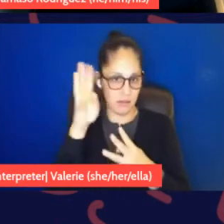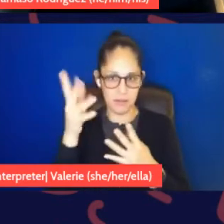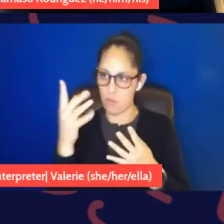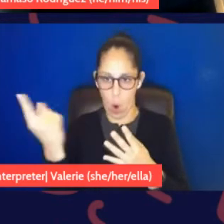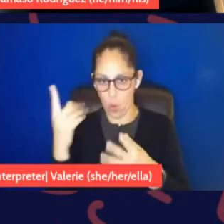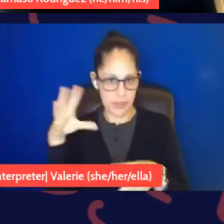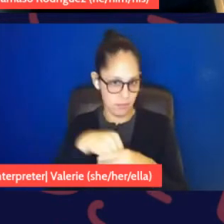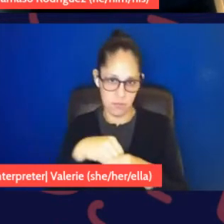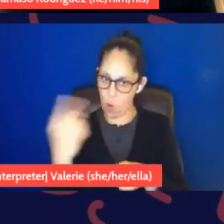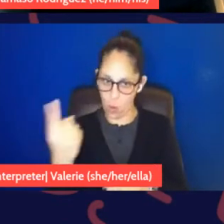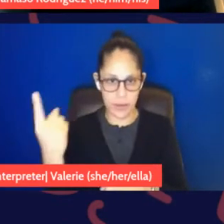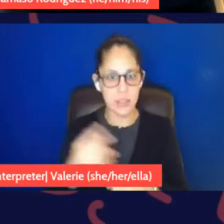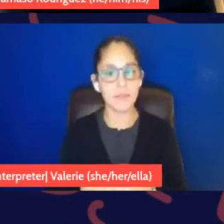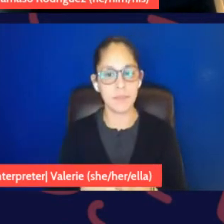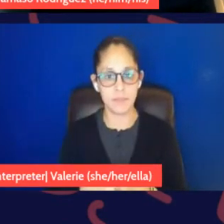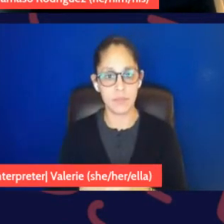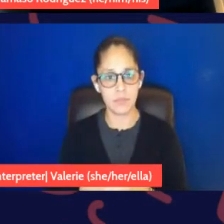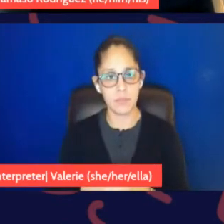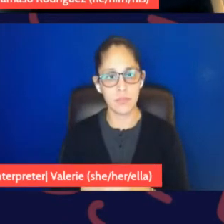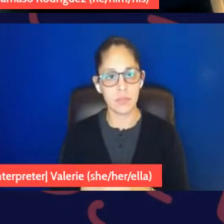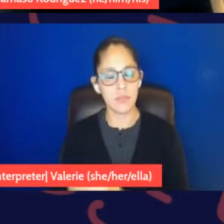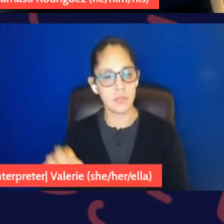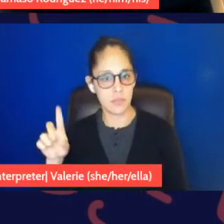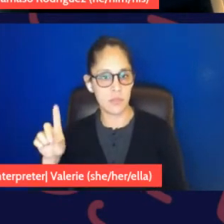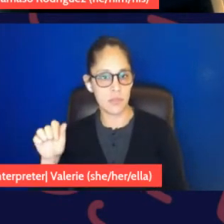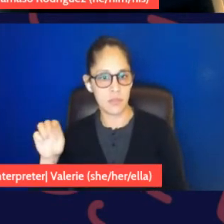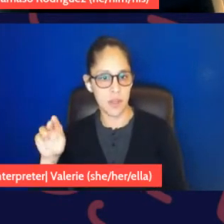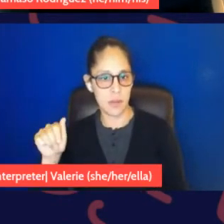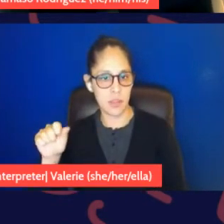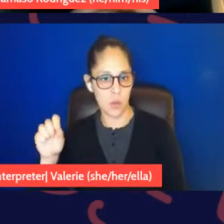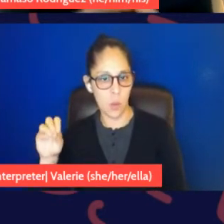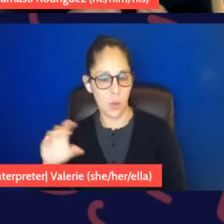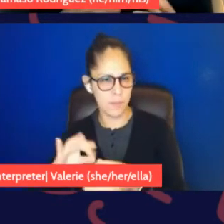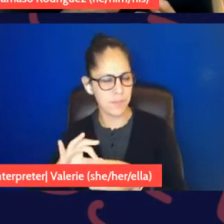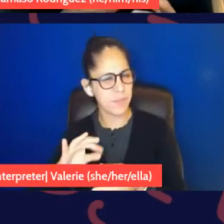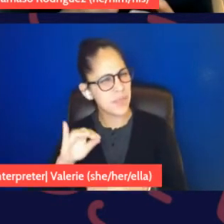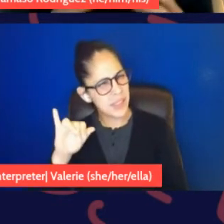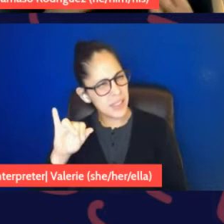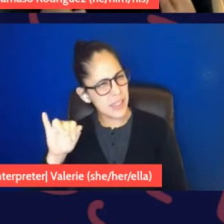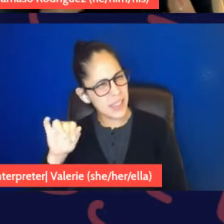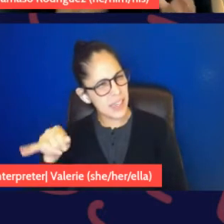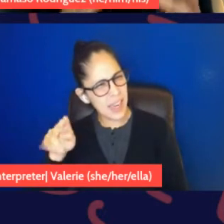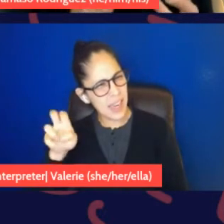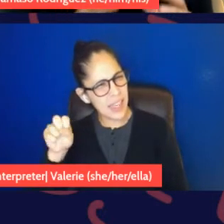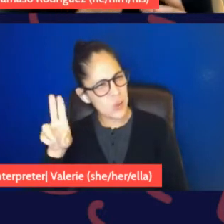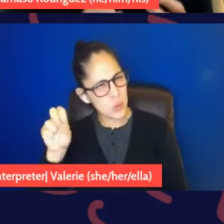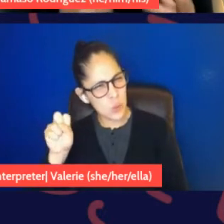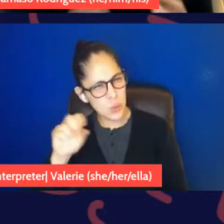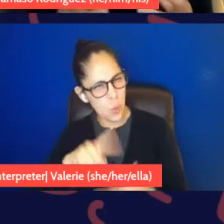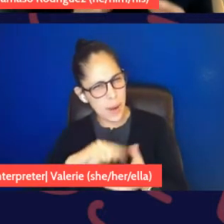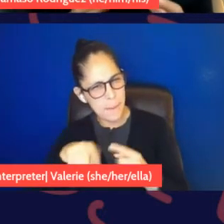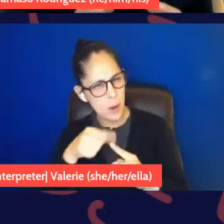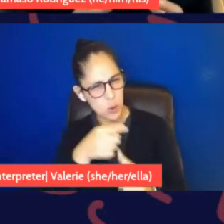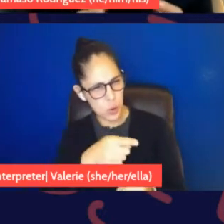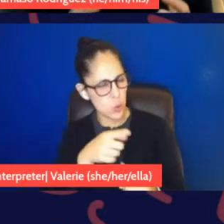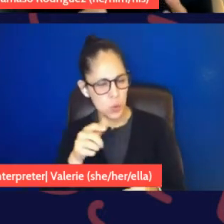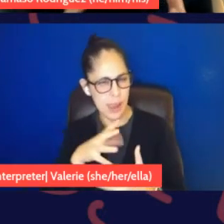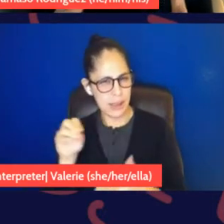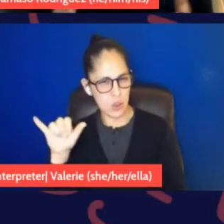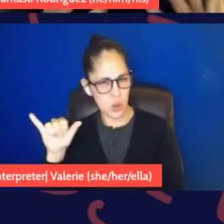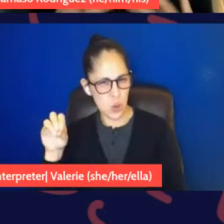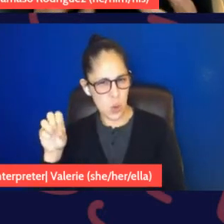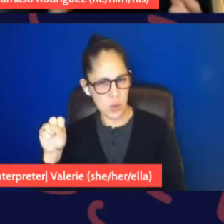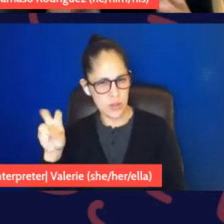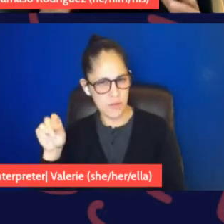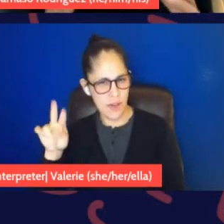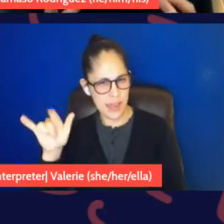Jesus, what about you? And Yosvani, I'm curious. I mean, in general, like, so you, these pieces happen to be about,